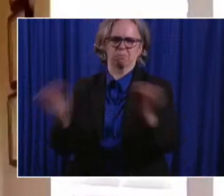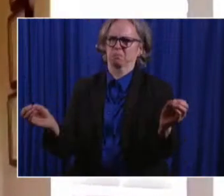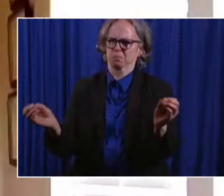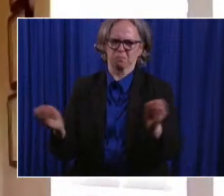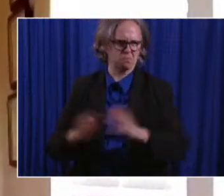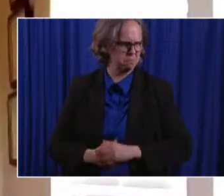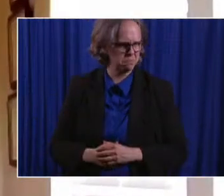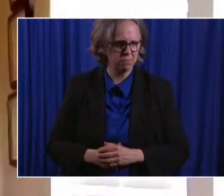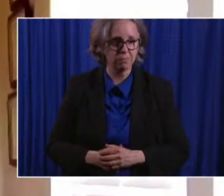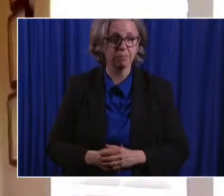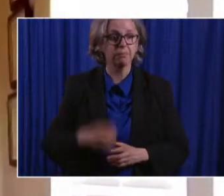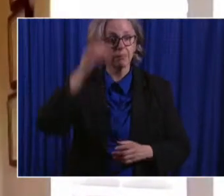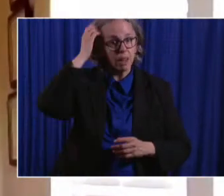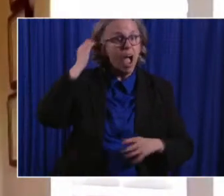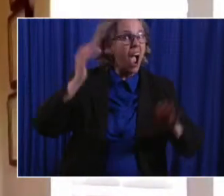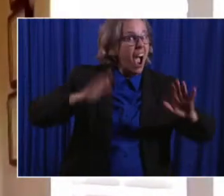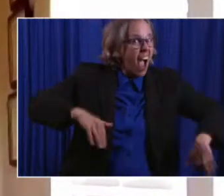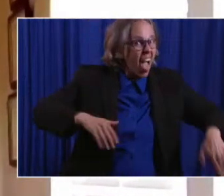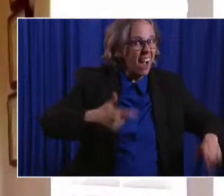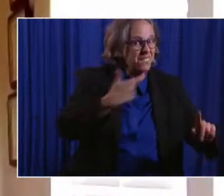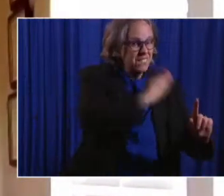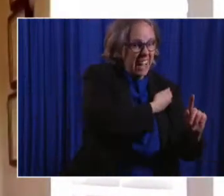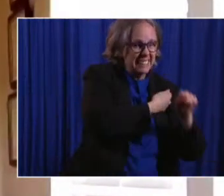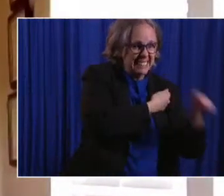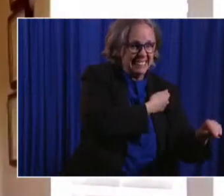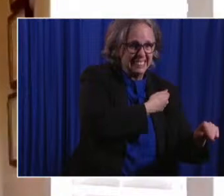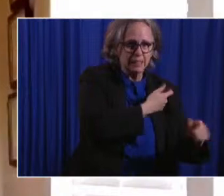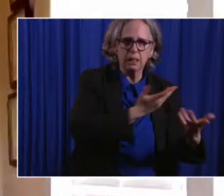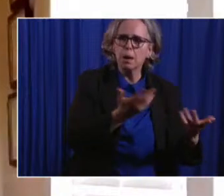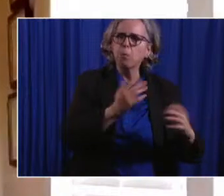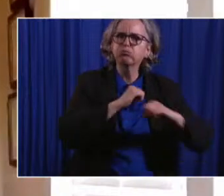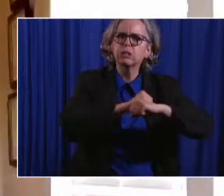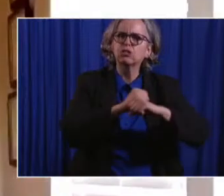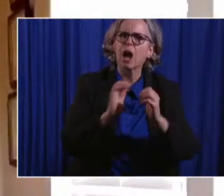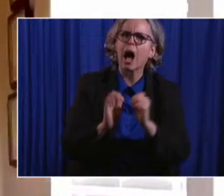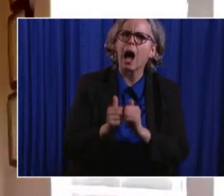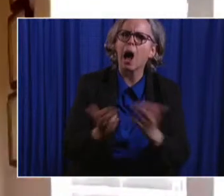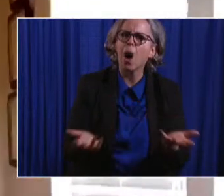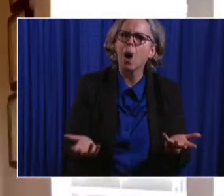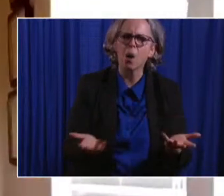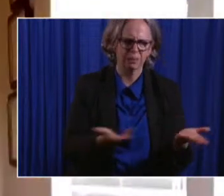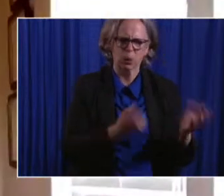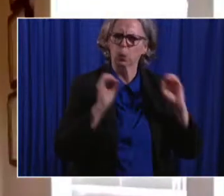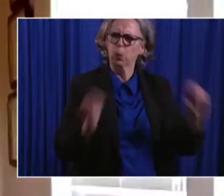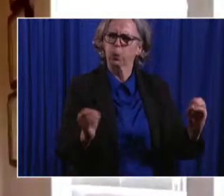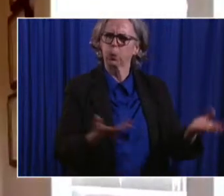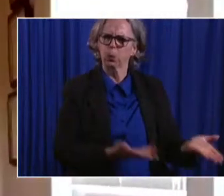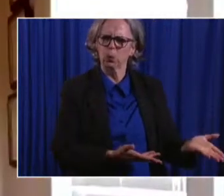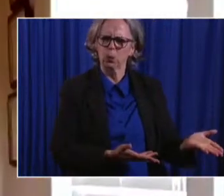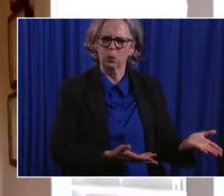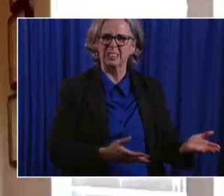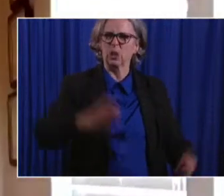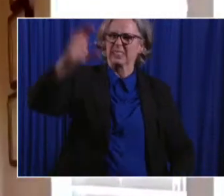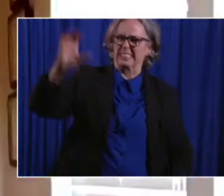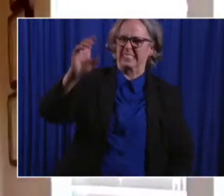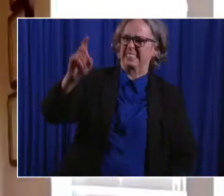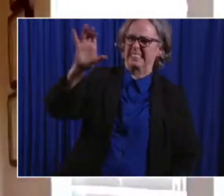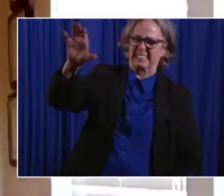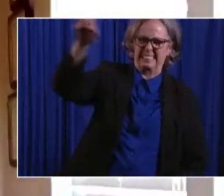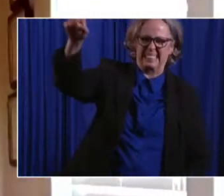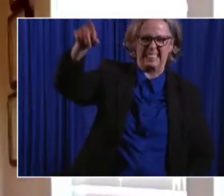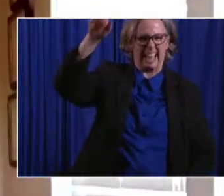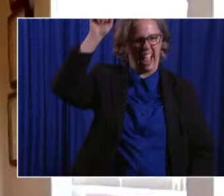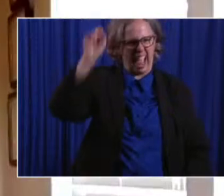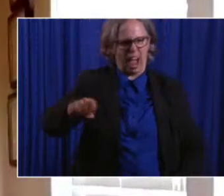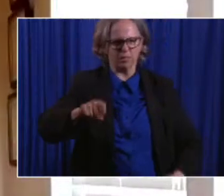this protection. And so the CDC continues to endorse quarantine for people